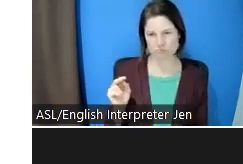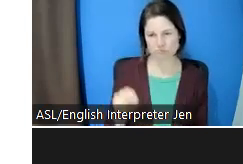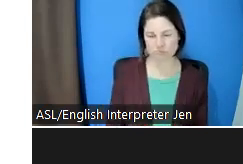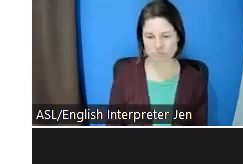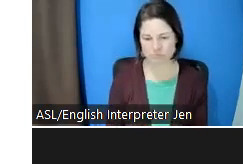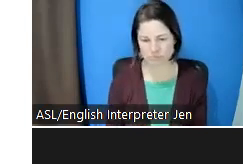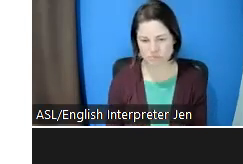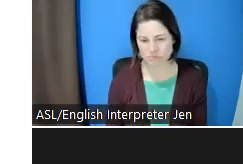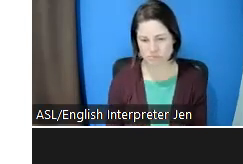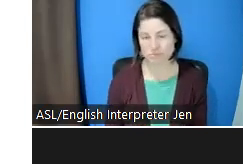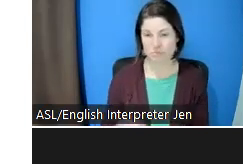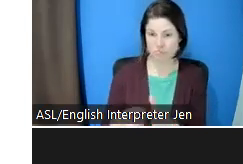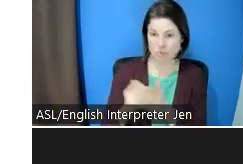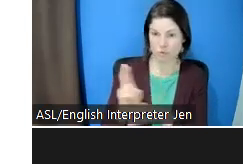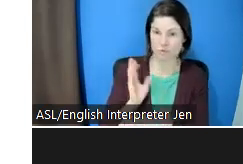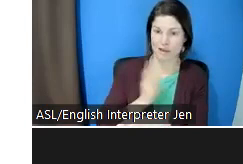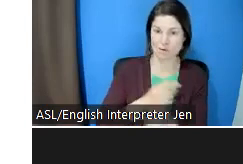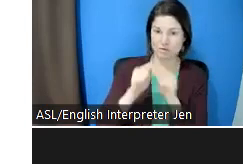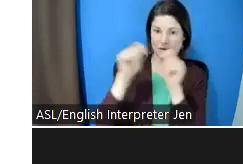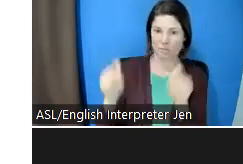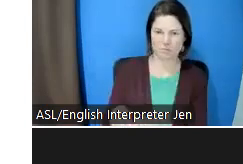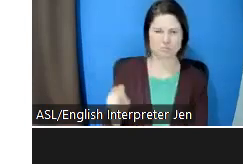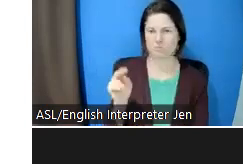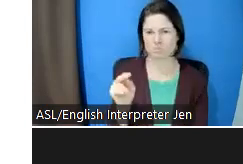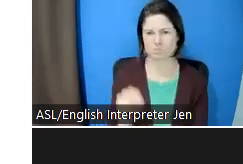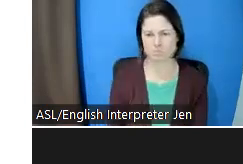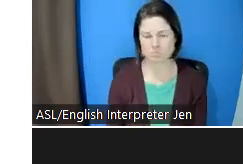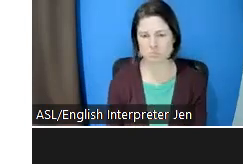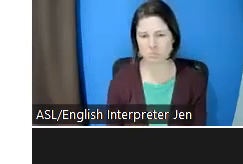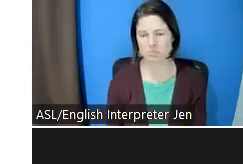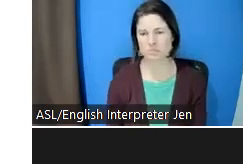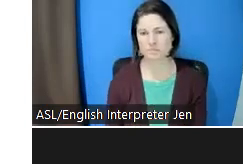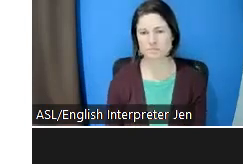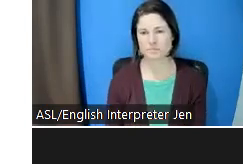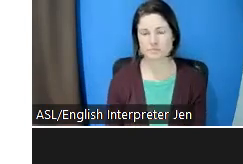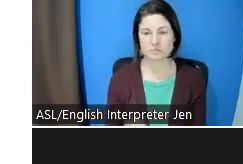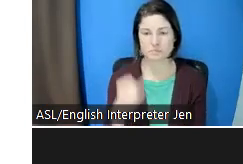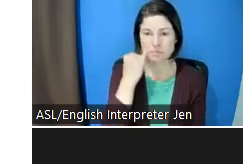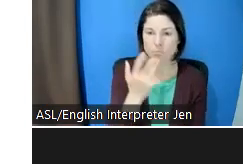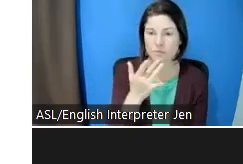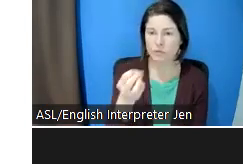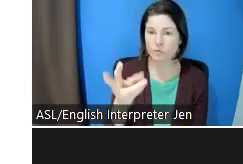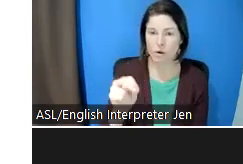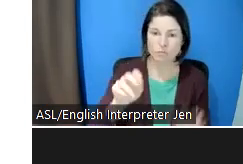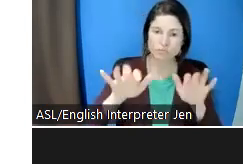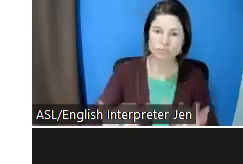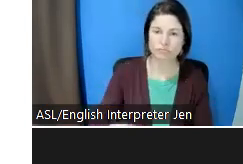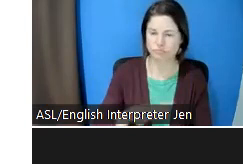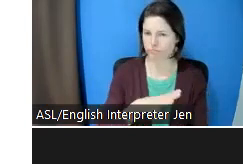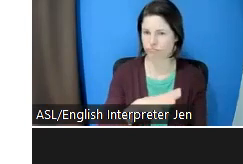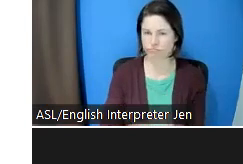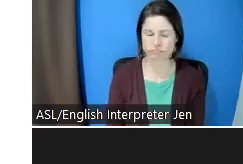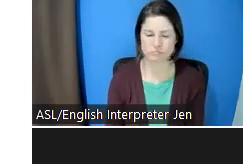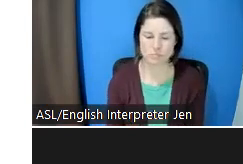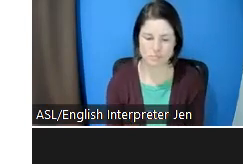process, but you're more than welcome to draft your own letter of support. But again, this is a